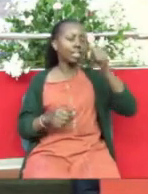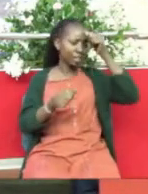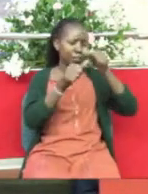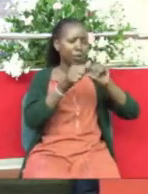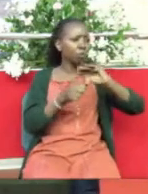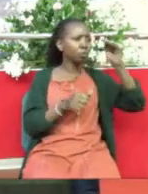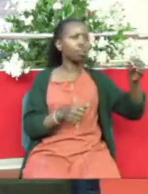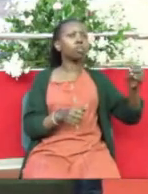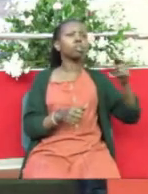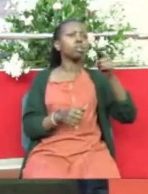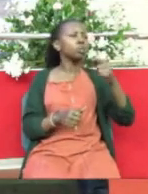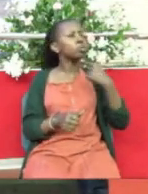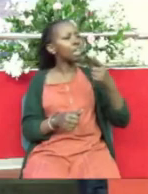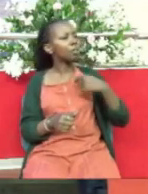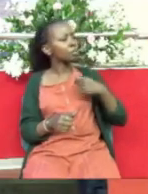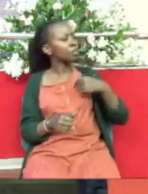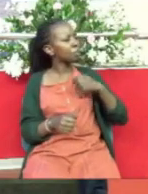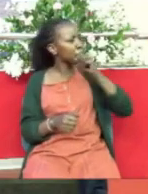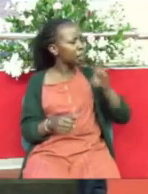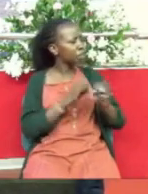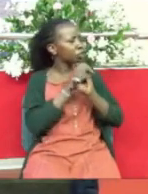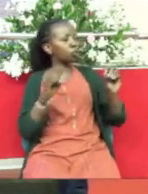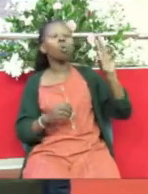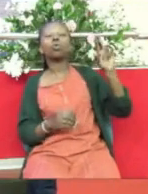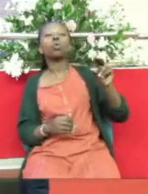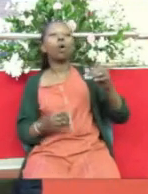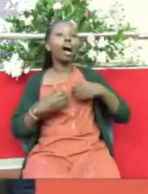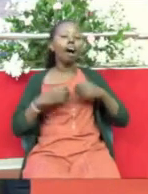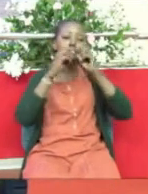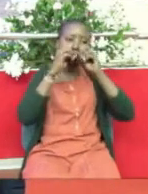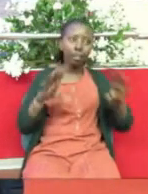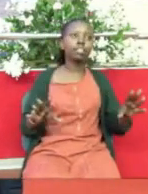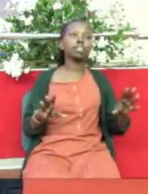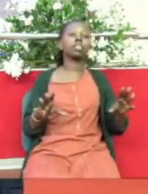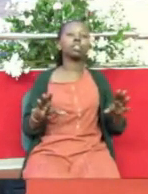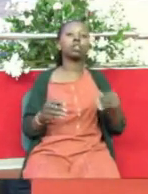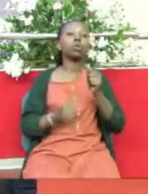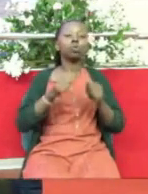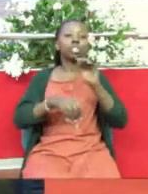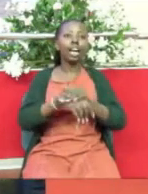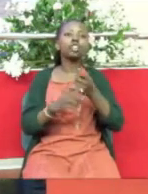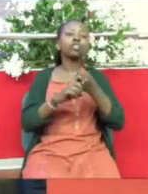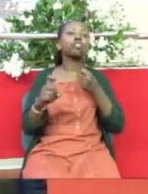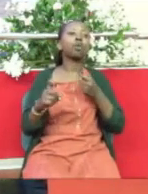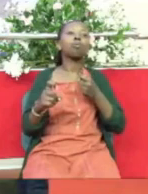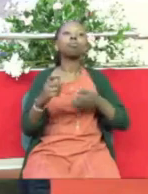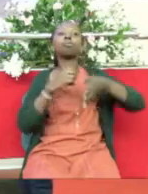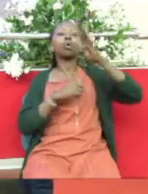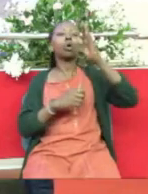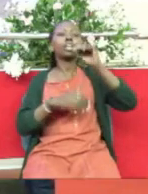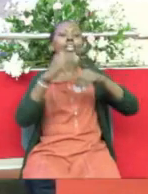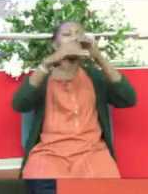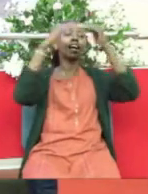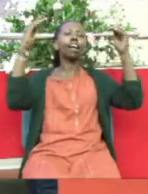that you are telling me I cannot be blessed. No, I have my blessings that have been released to me. It is in heavenly places.